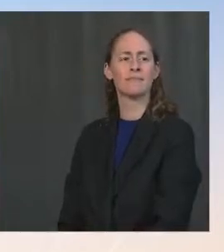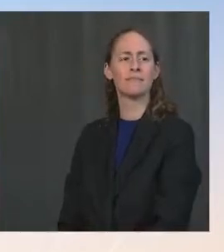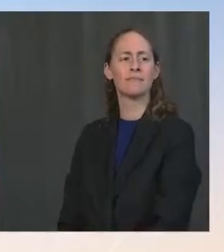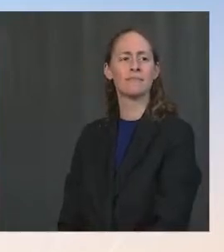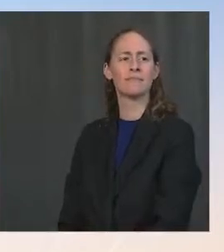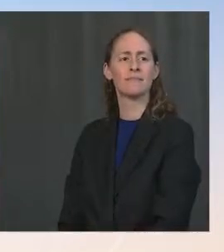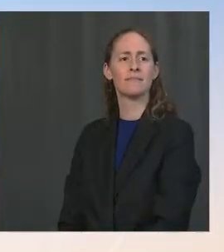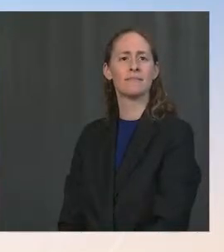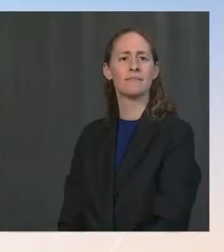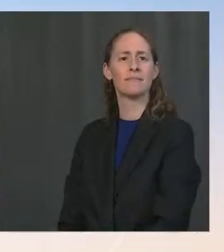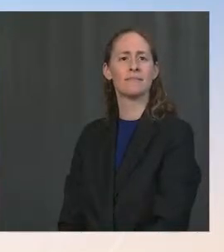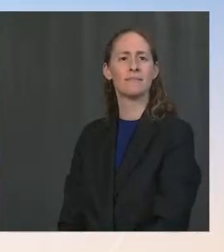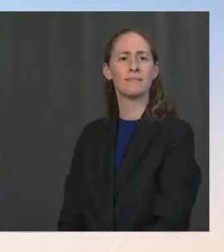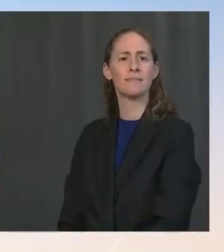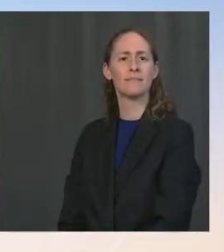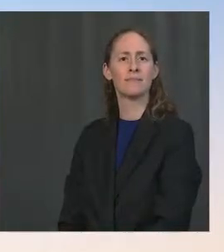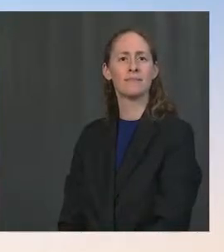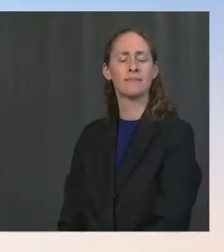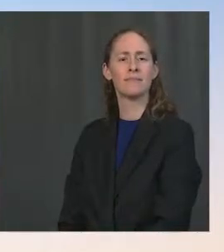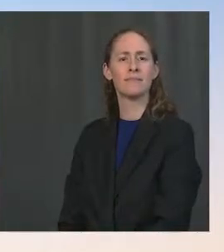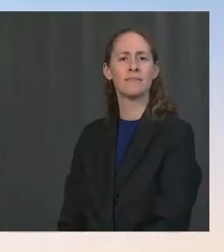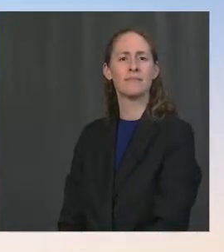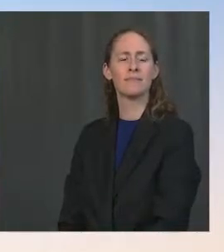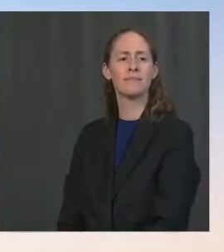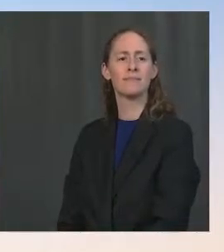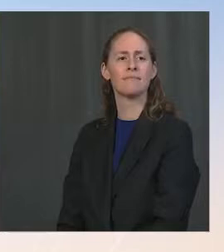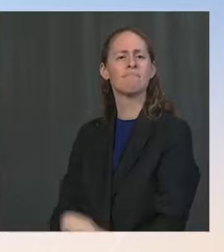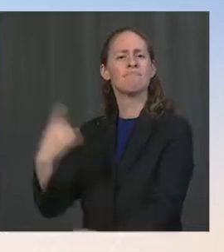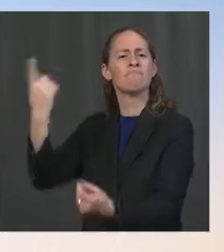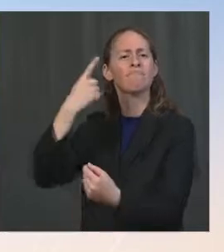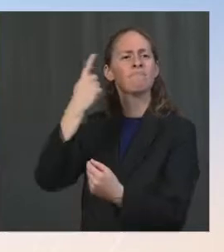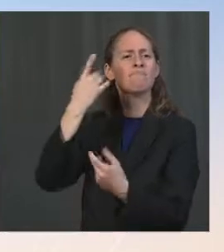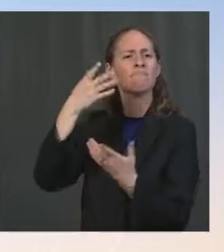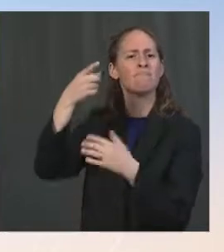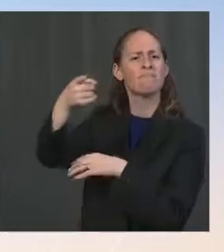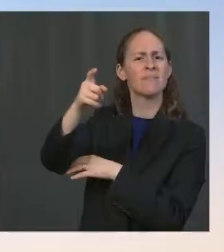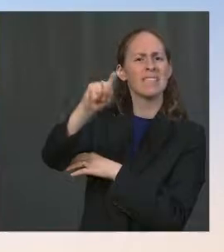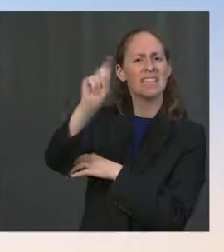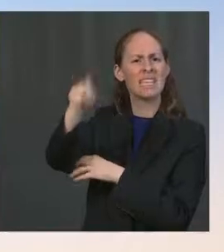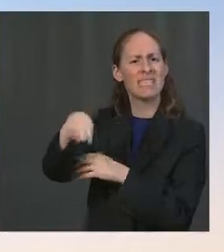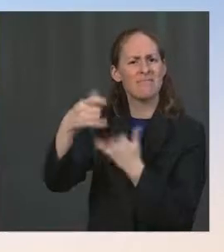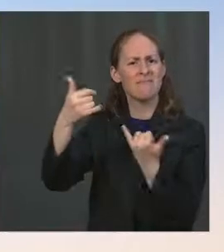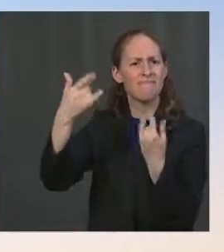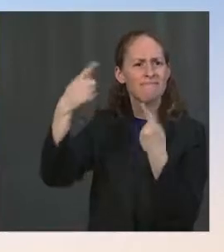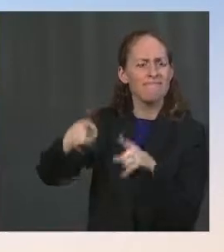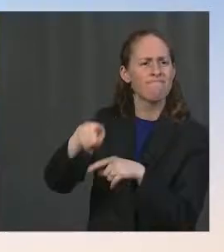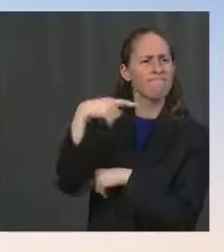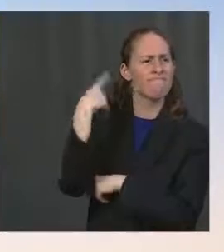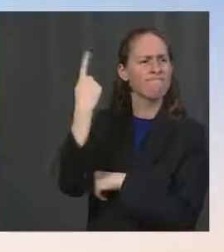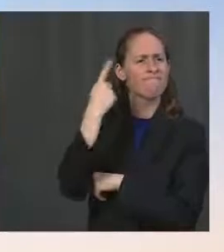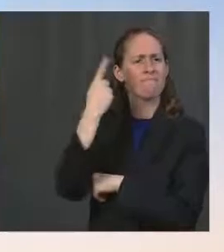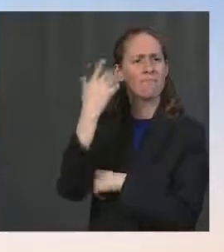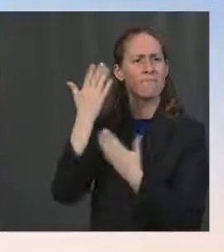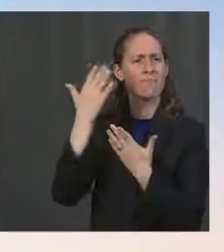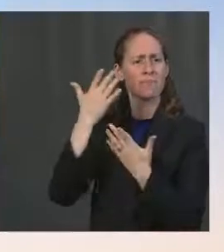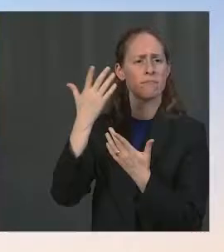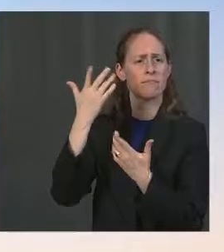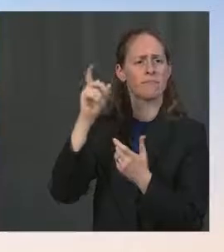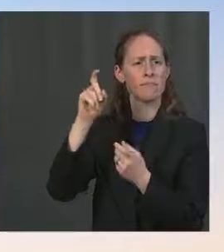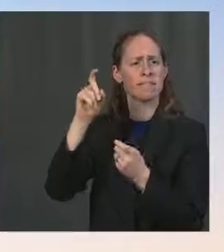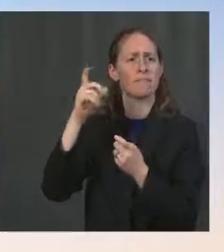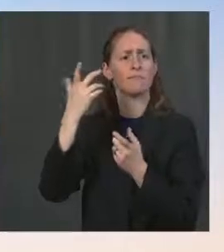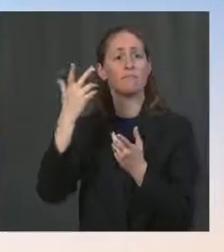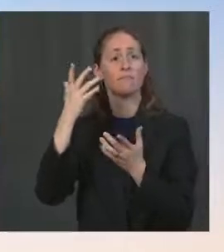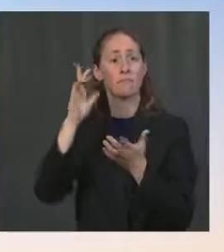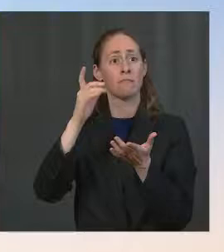on one of those specifics, advocates are calling for the administration to lift restrictions on the abortion pill as more states,